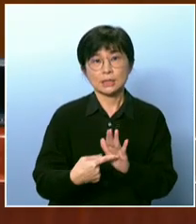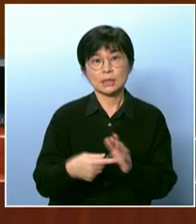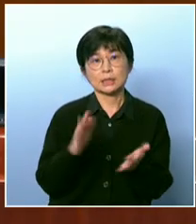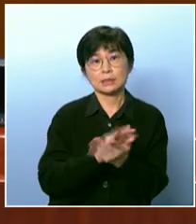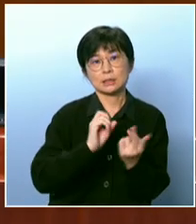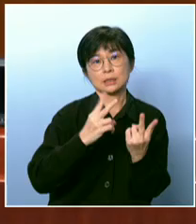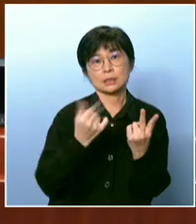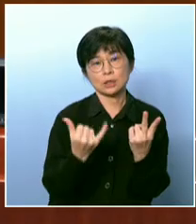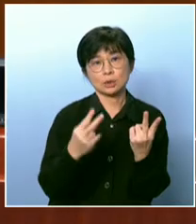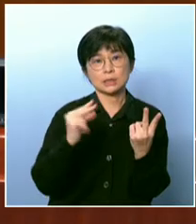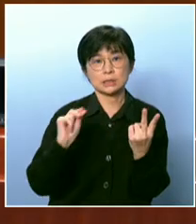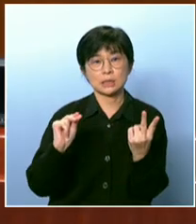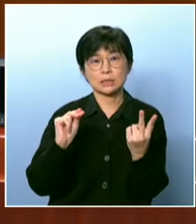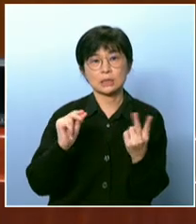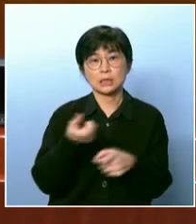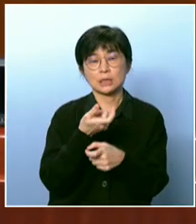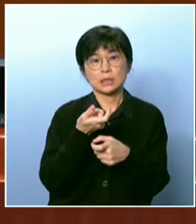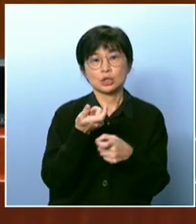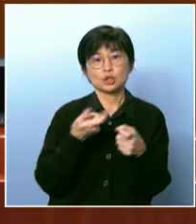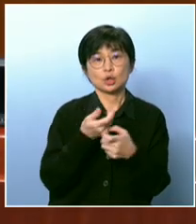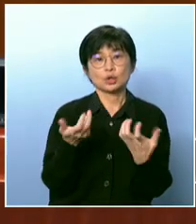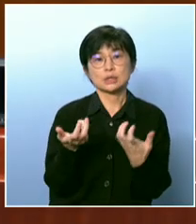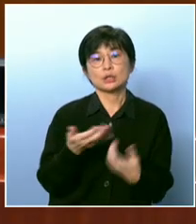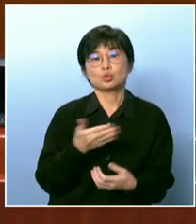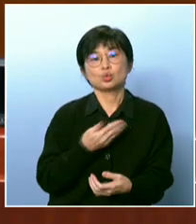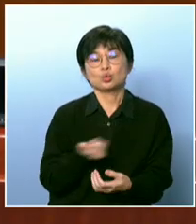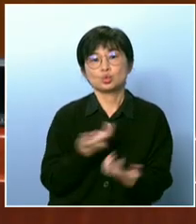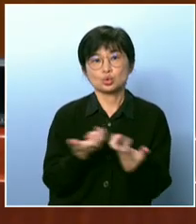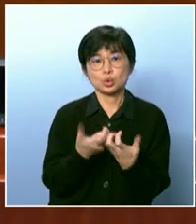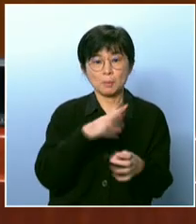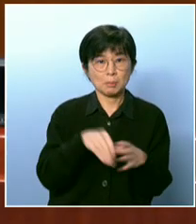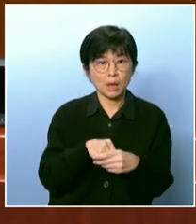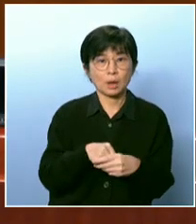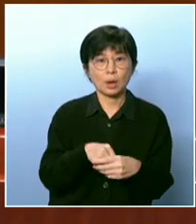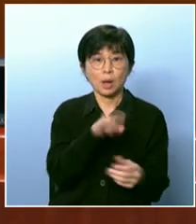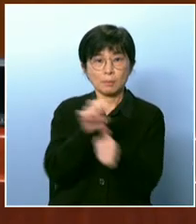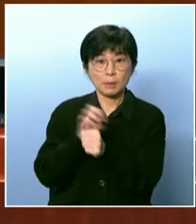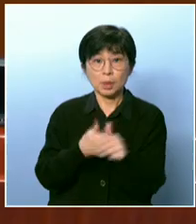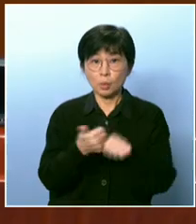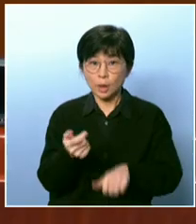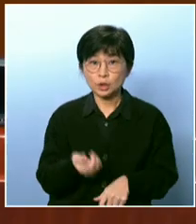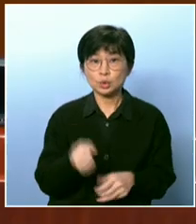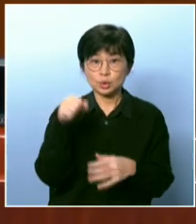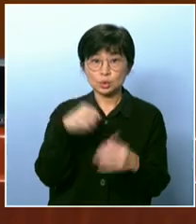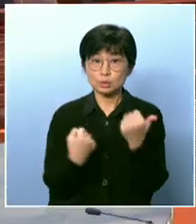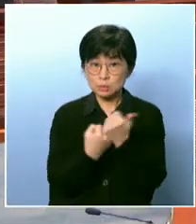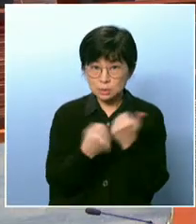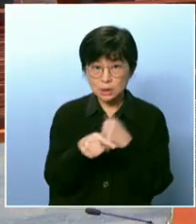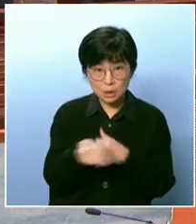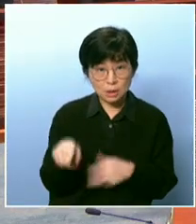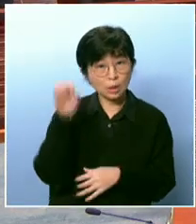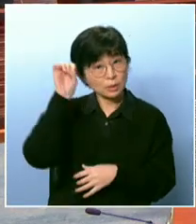to inject $180 million into the Child Development Fund and would include that in